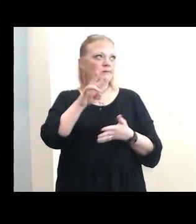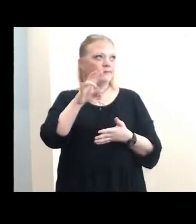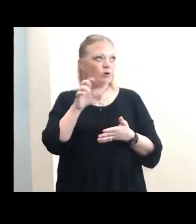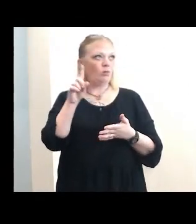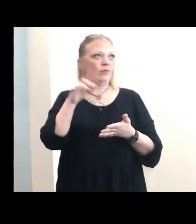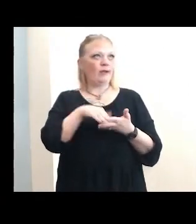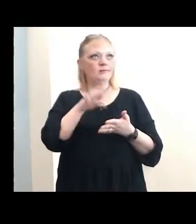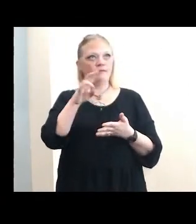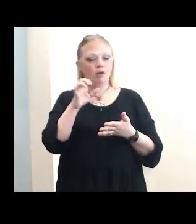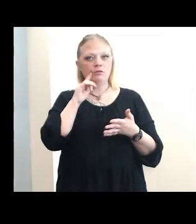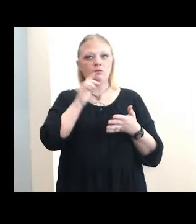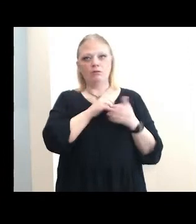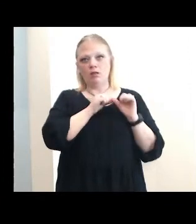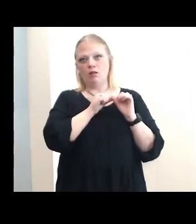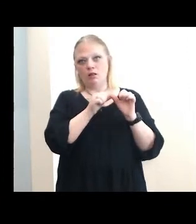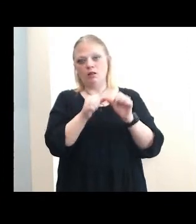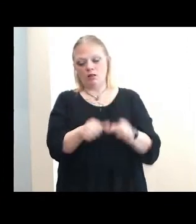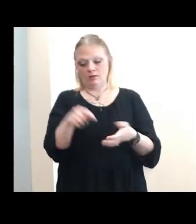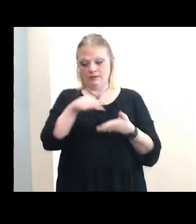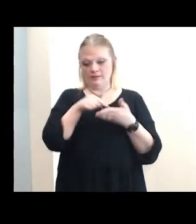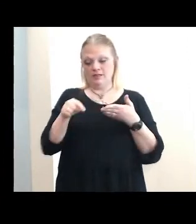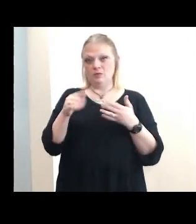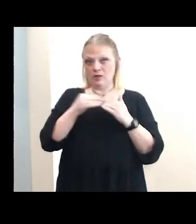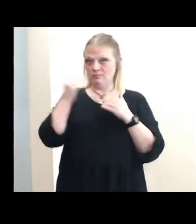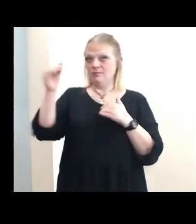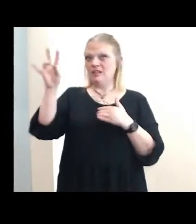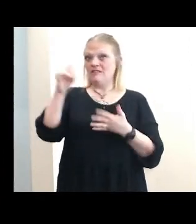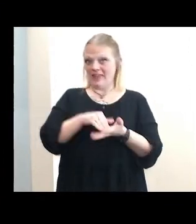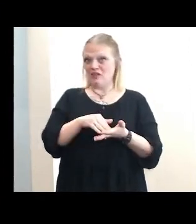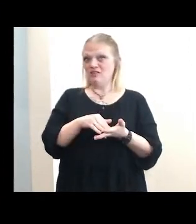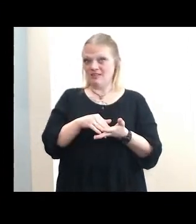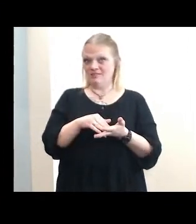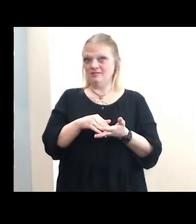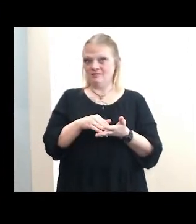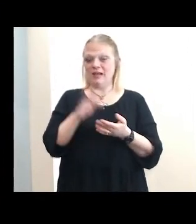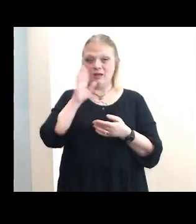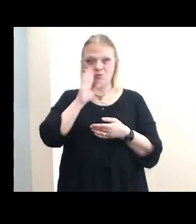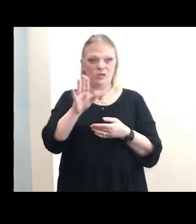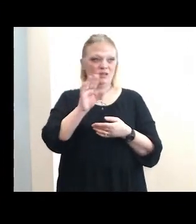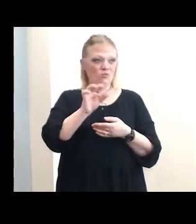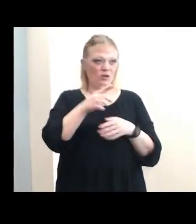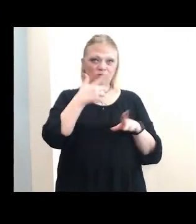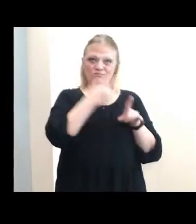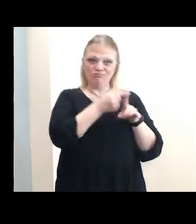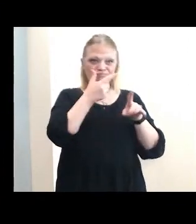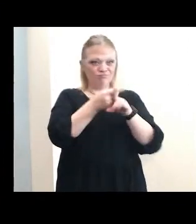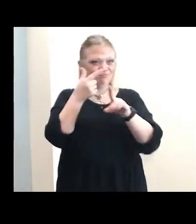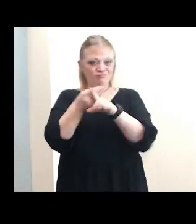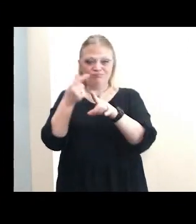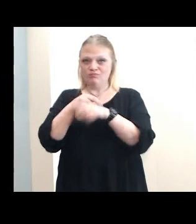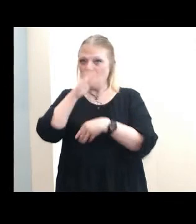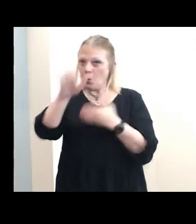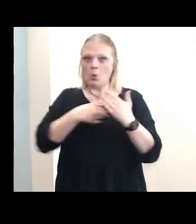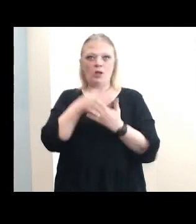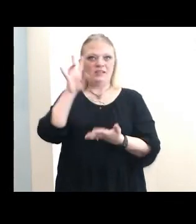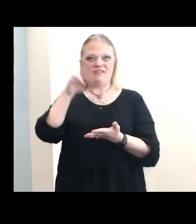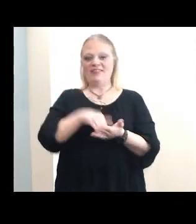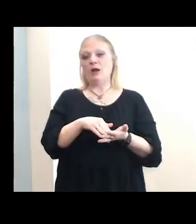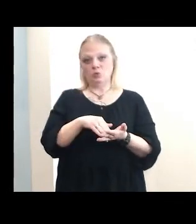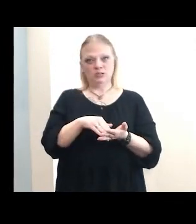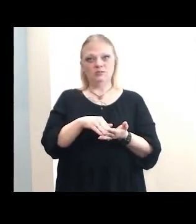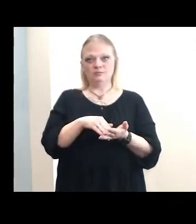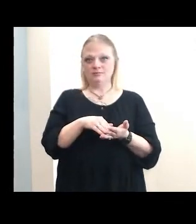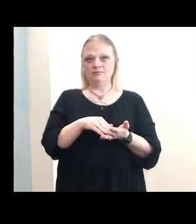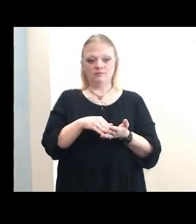1,700 for weeks on end. This week we're going to get more than 7,000 doses, and we're going to get all 7,000 of those doses into the arms of our